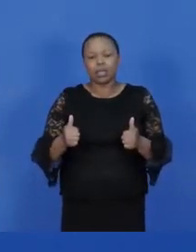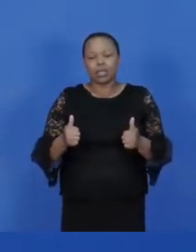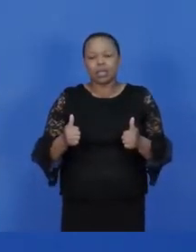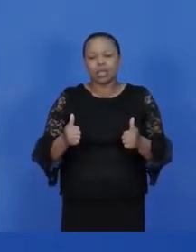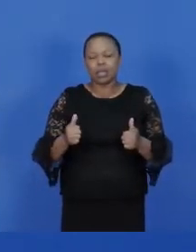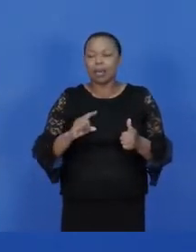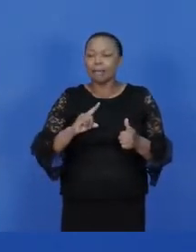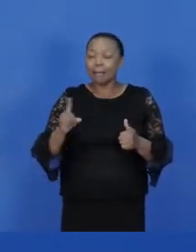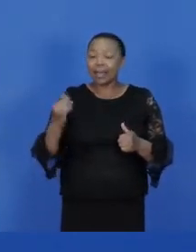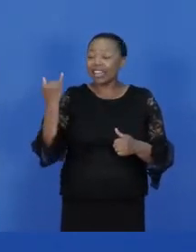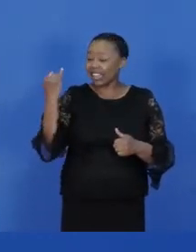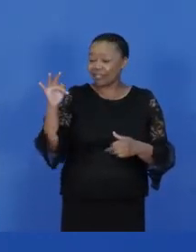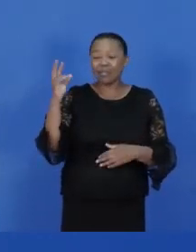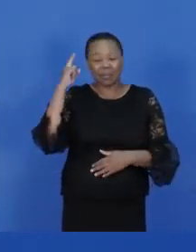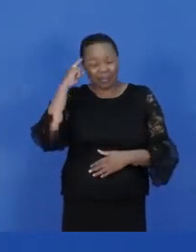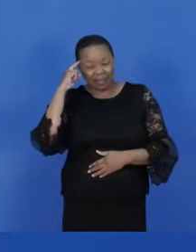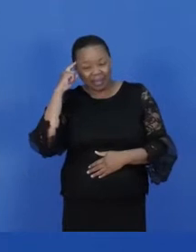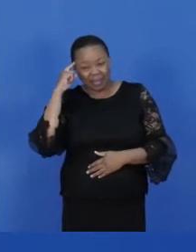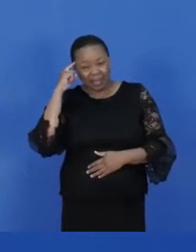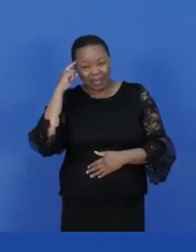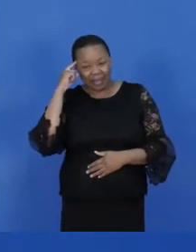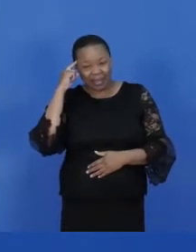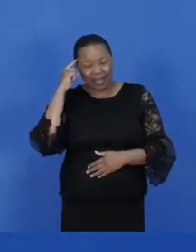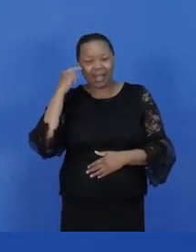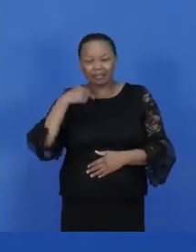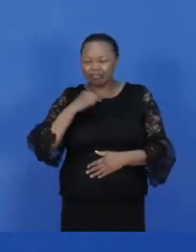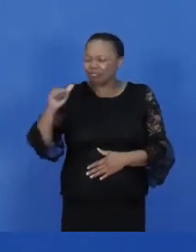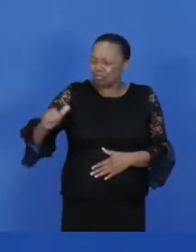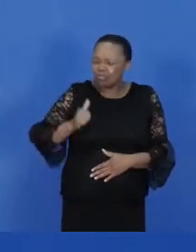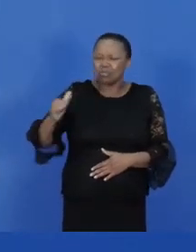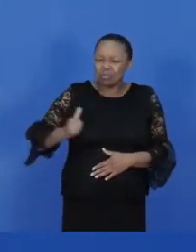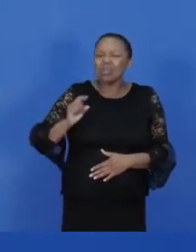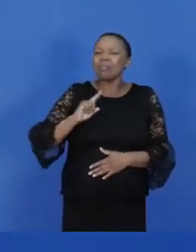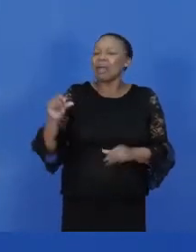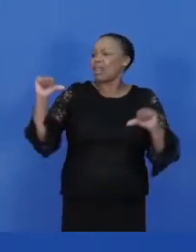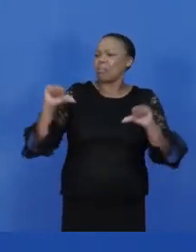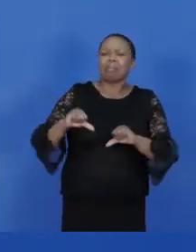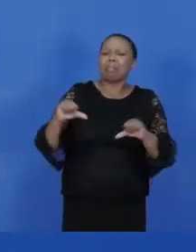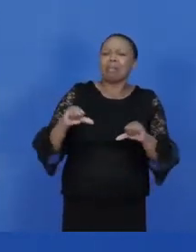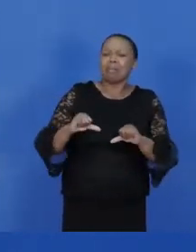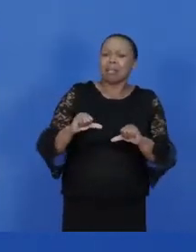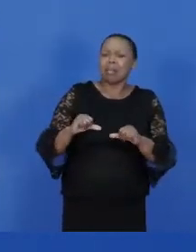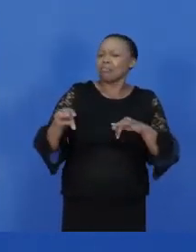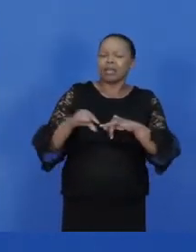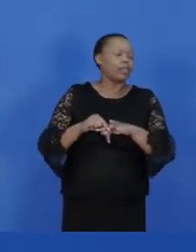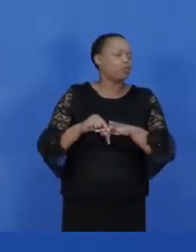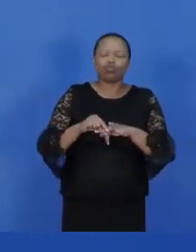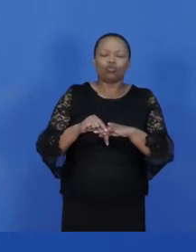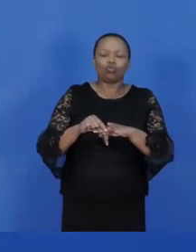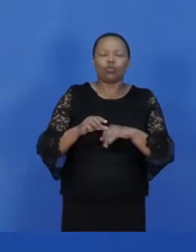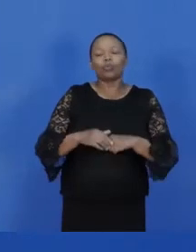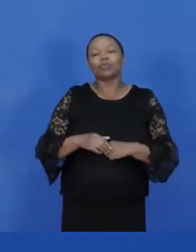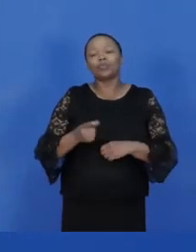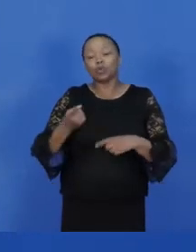can no longer be able to bear it. I'm not just saying endure for the sake of endurance, because out of that, that's where, you know, comes, you know,